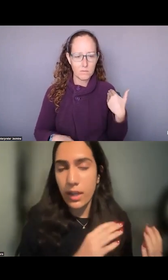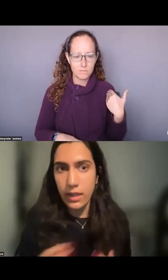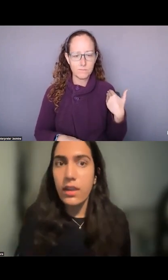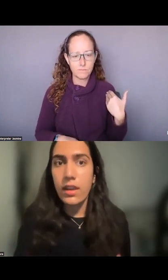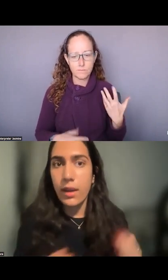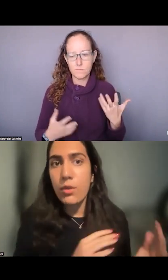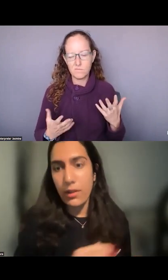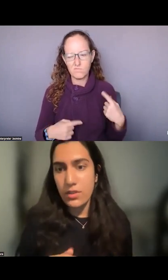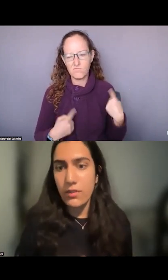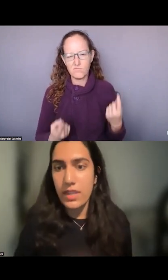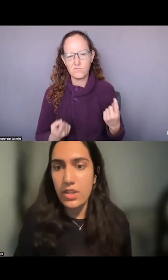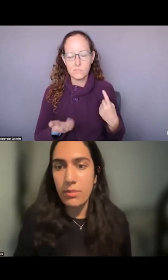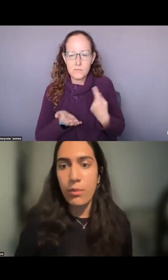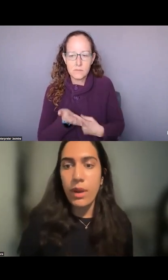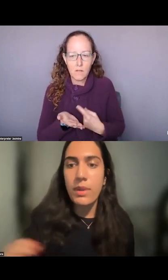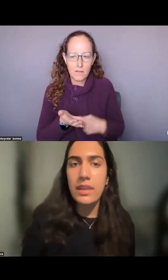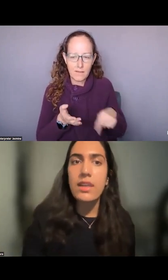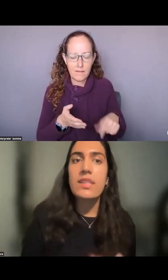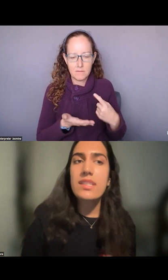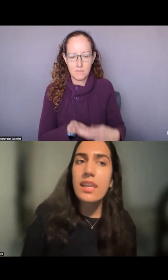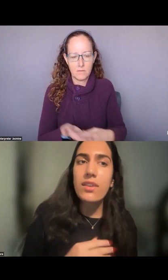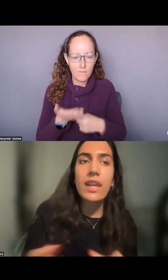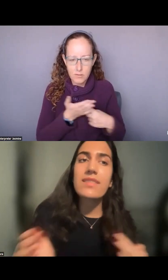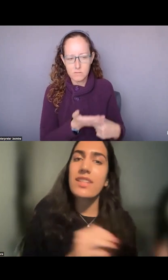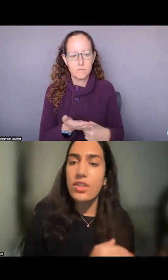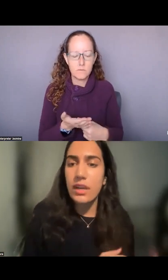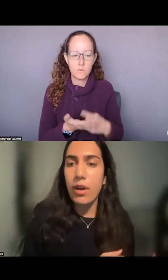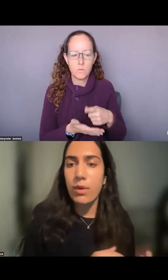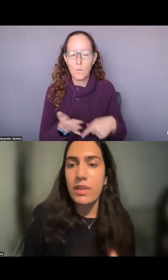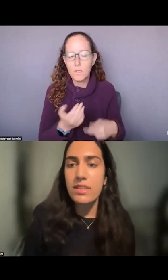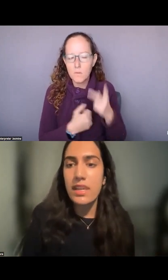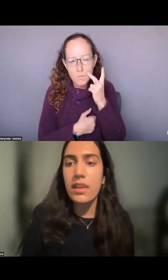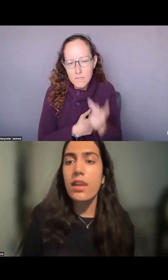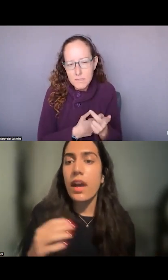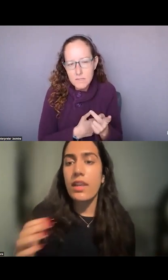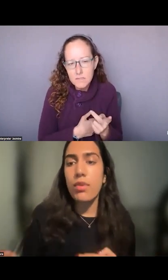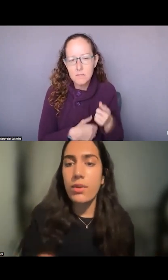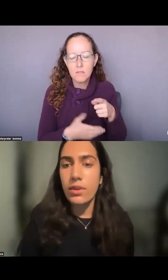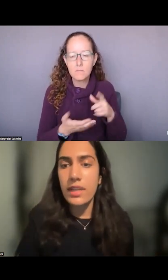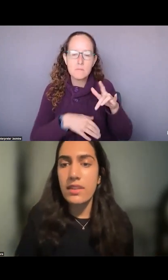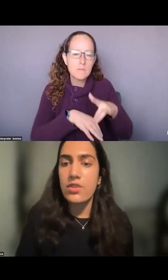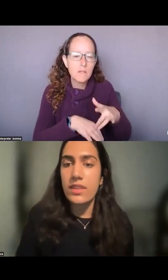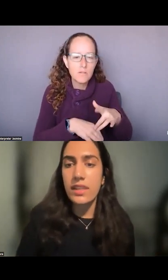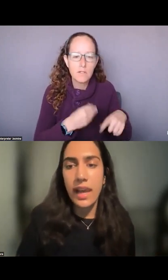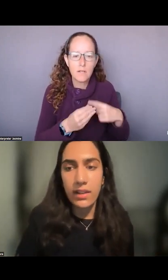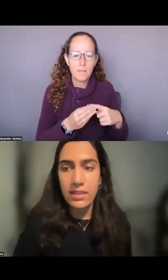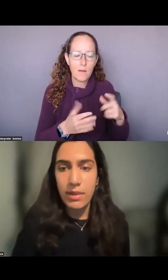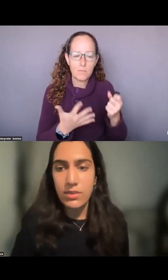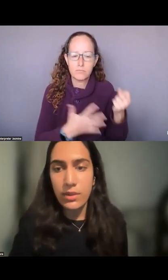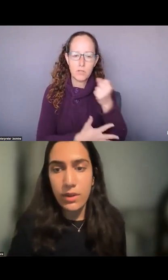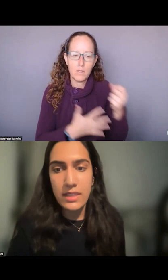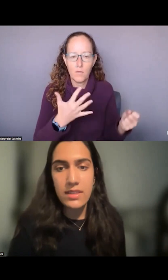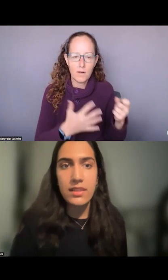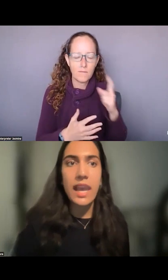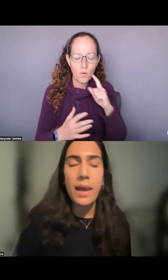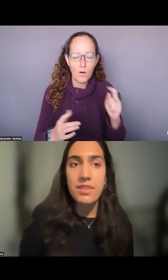been talking throughout this conversation about what we see, or I guess touching upon what we see as priorities in addressing the adolescent mental